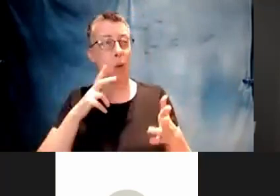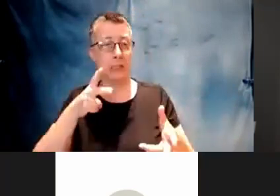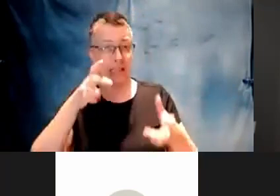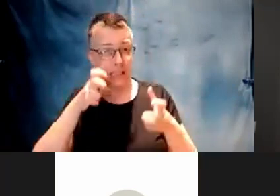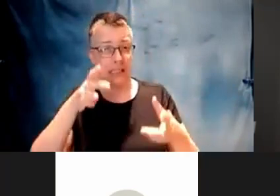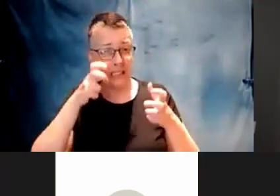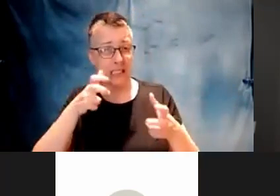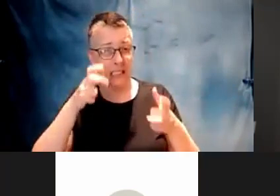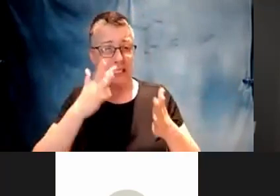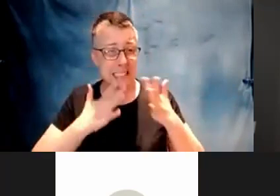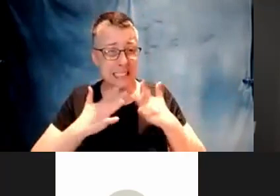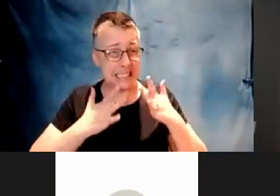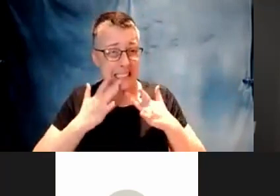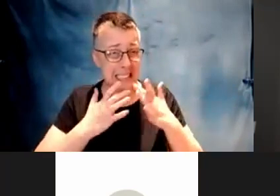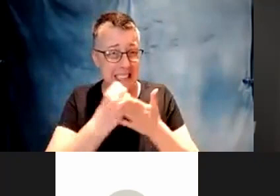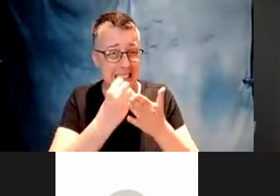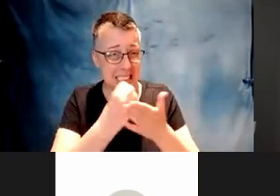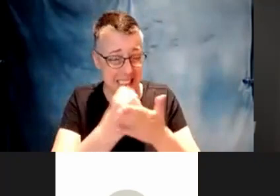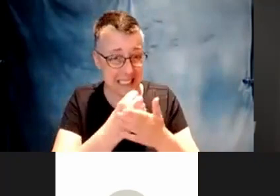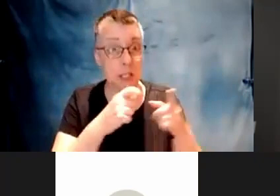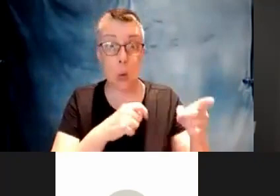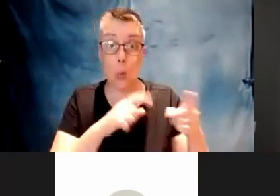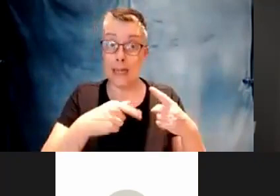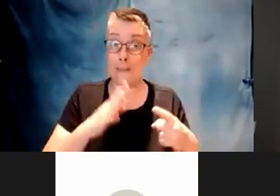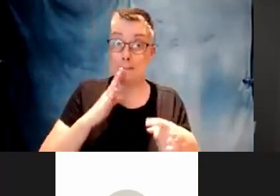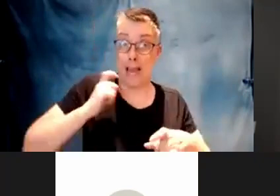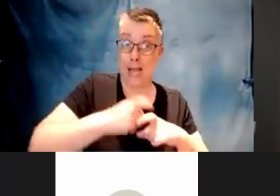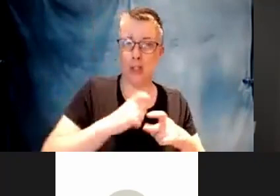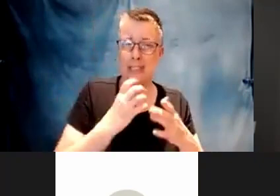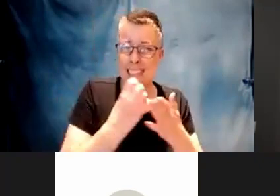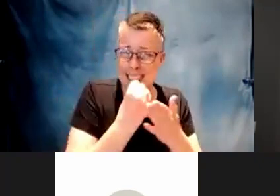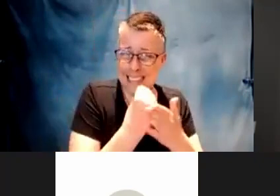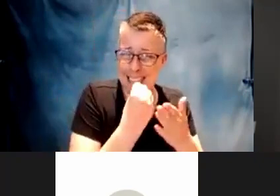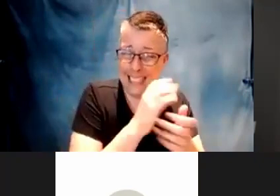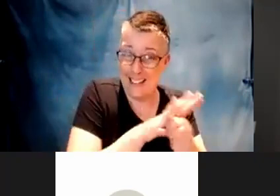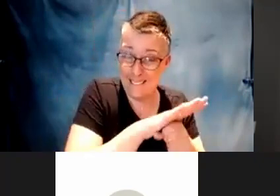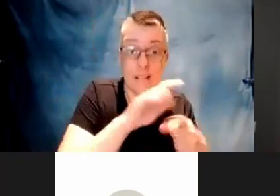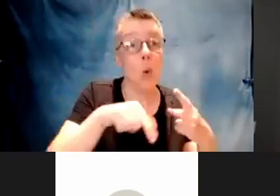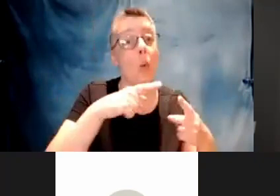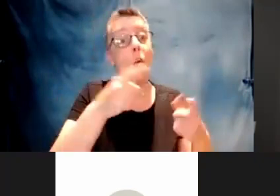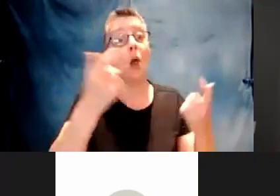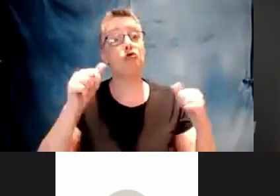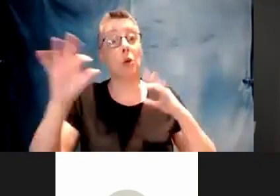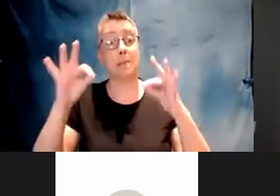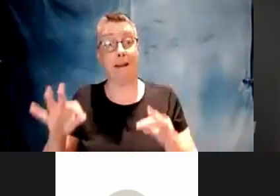to understand when they were speaking in Spanish, when they were trying to explain